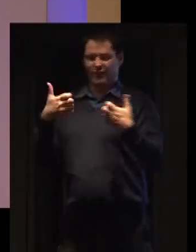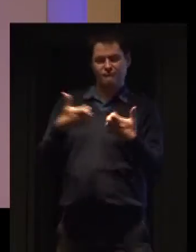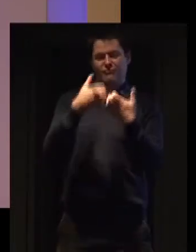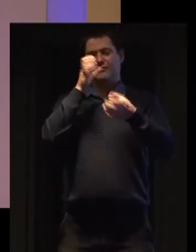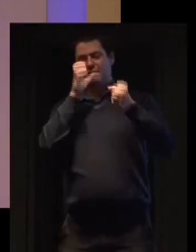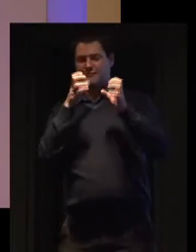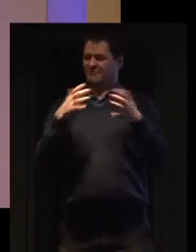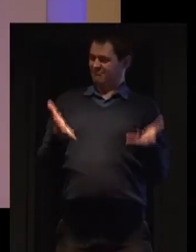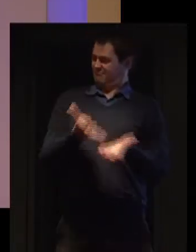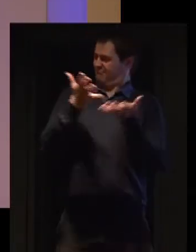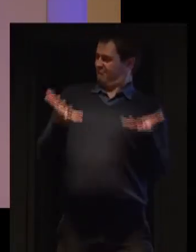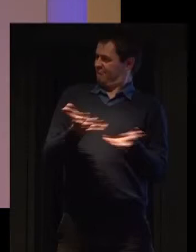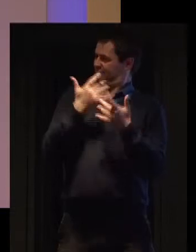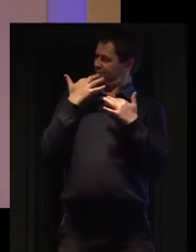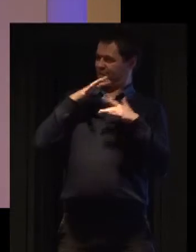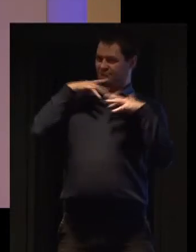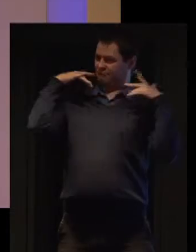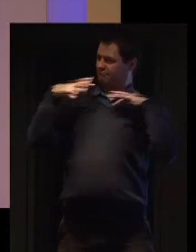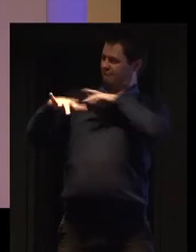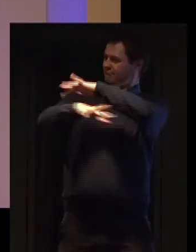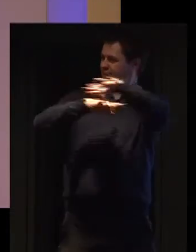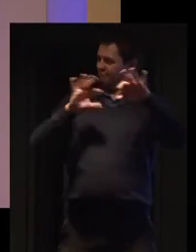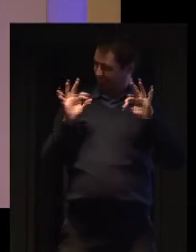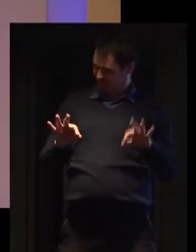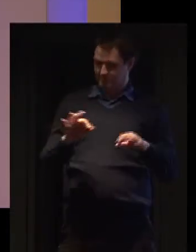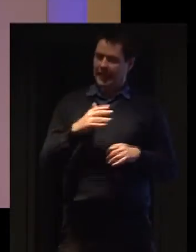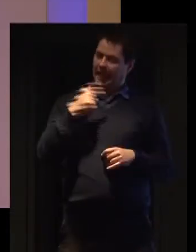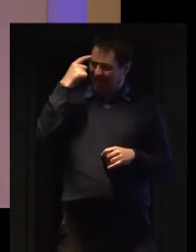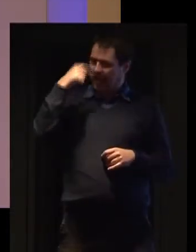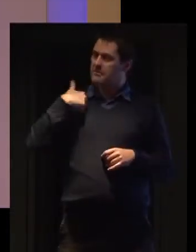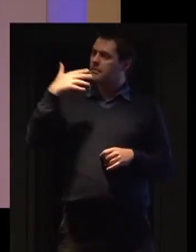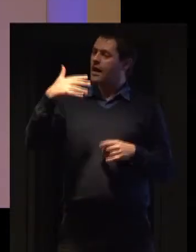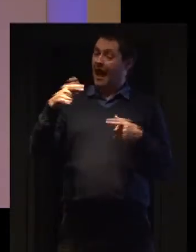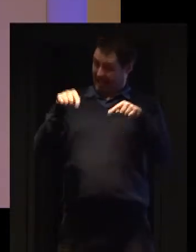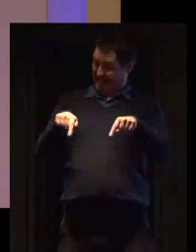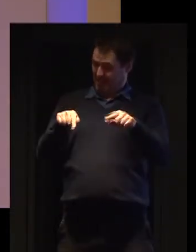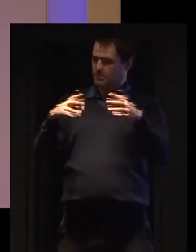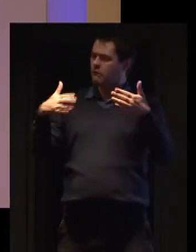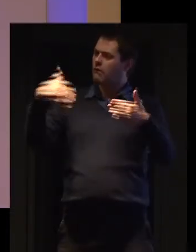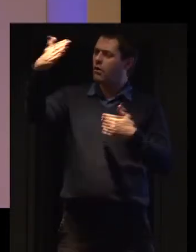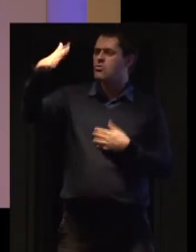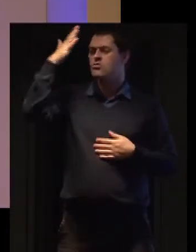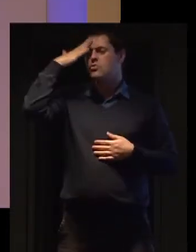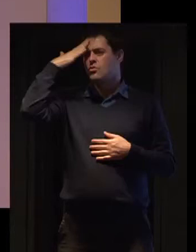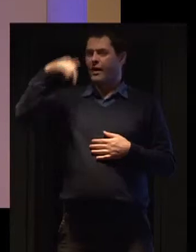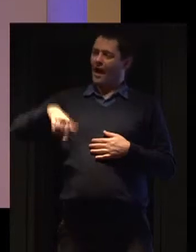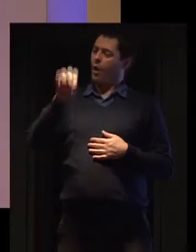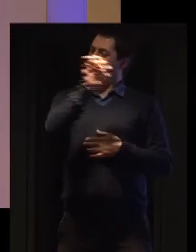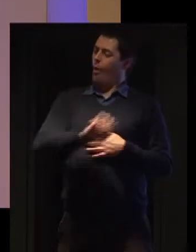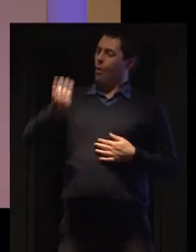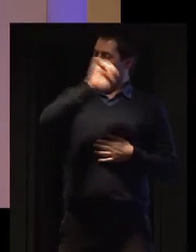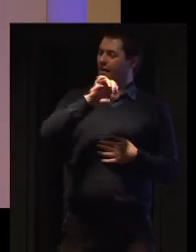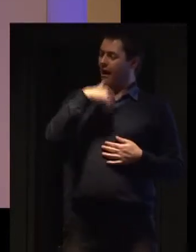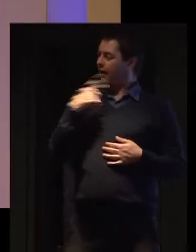And we want to maybe take that a step further into DSA twinning. I think everybody's familiar with cities and towns being